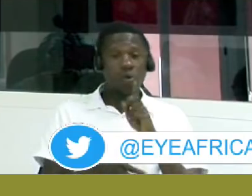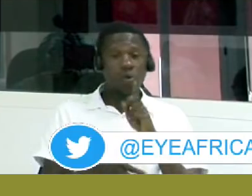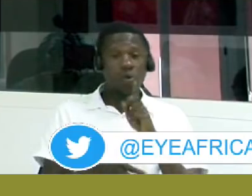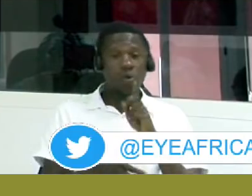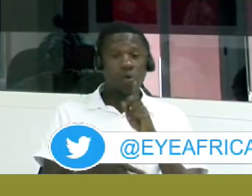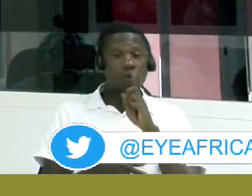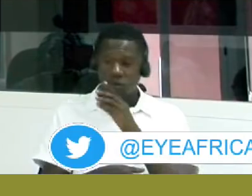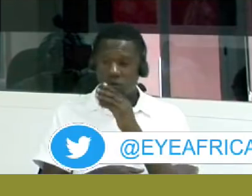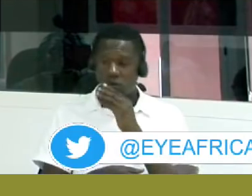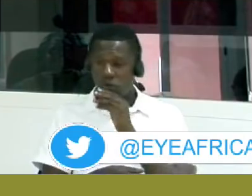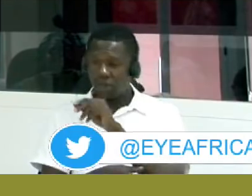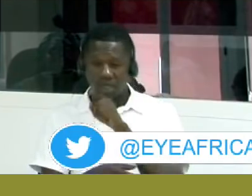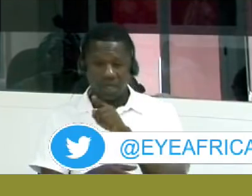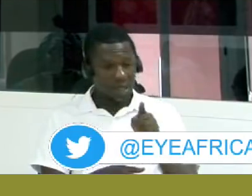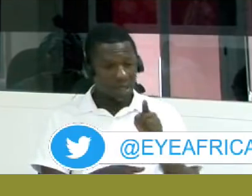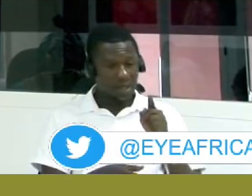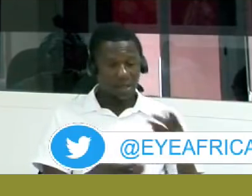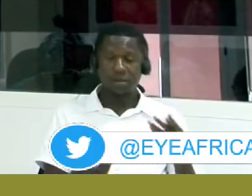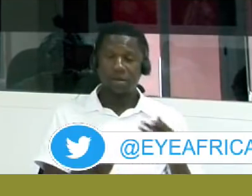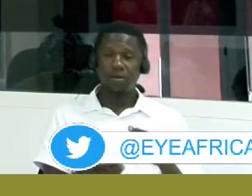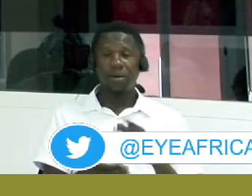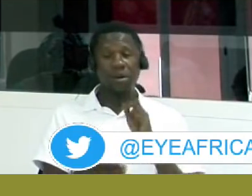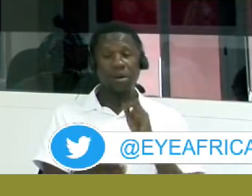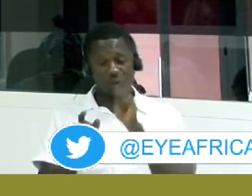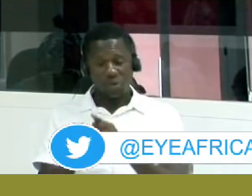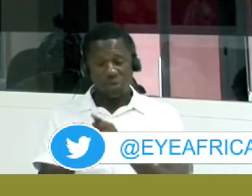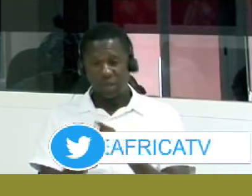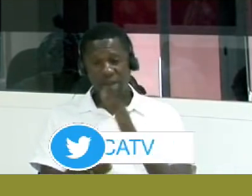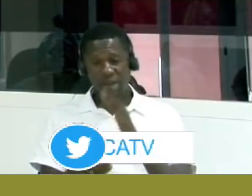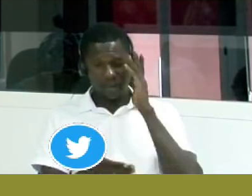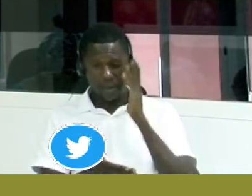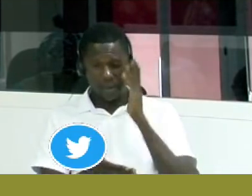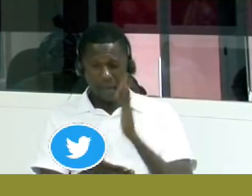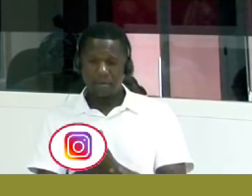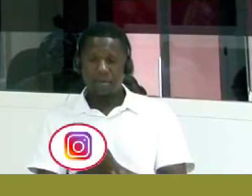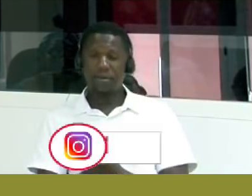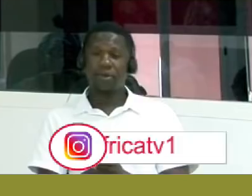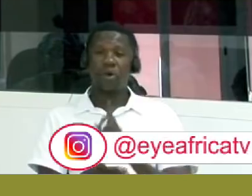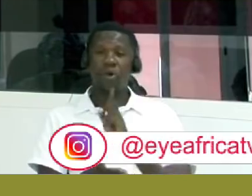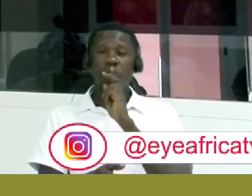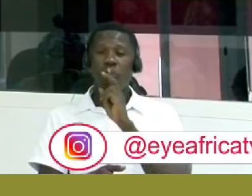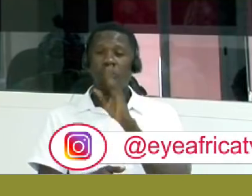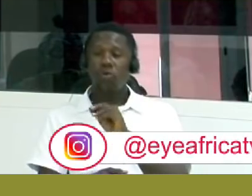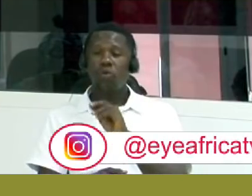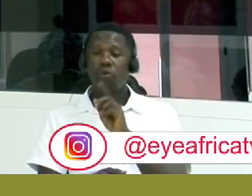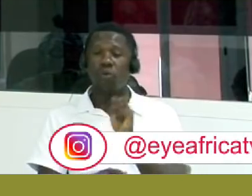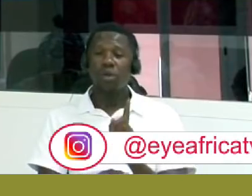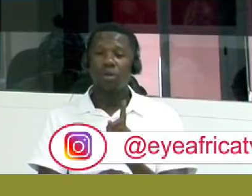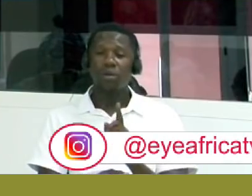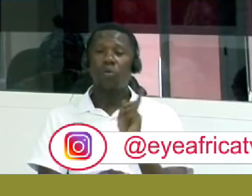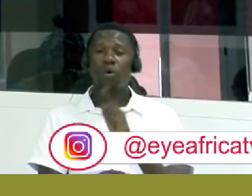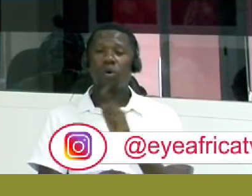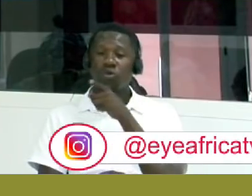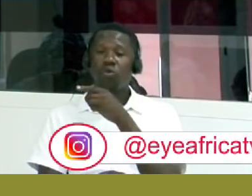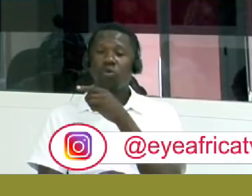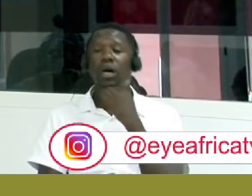that, put it in concrete terms. Who did what? What you asked them, rather.